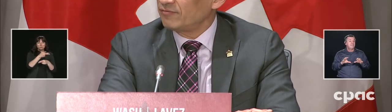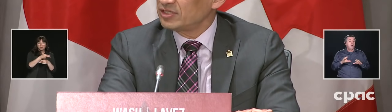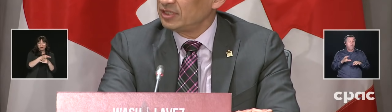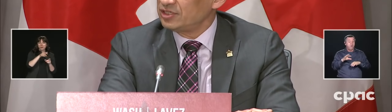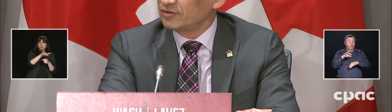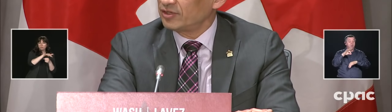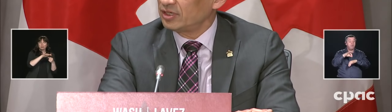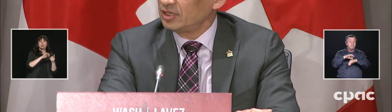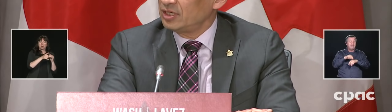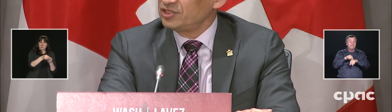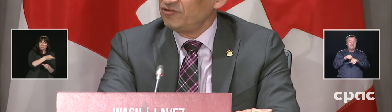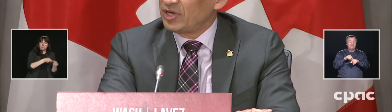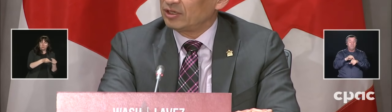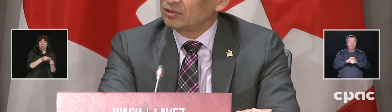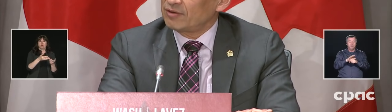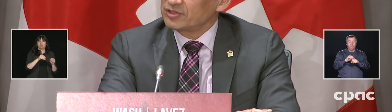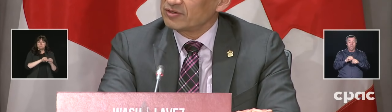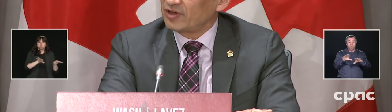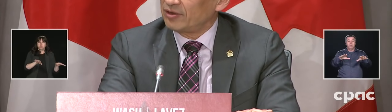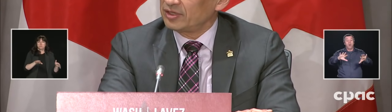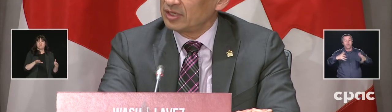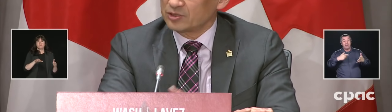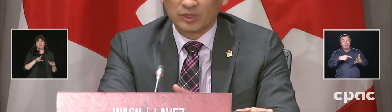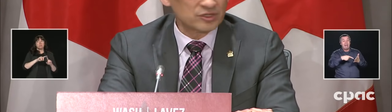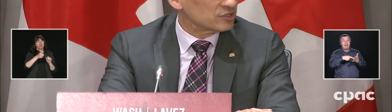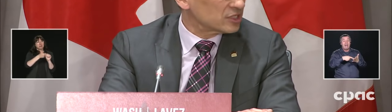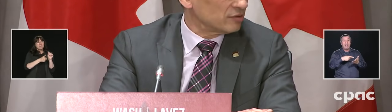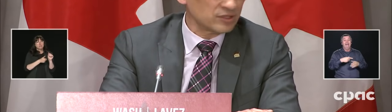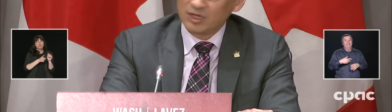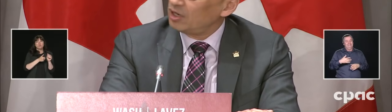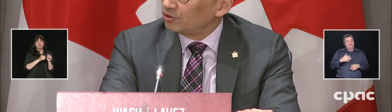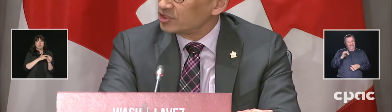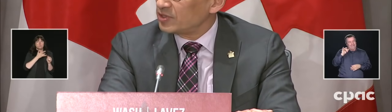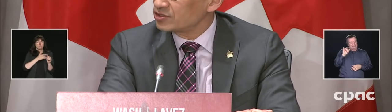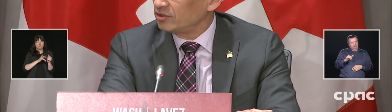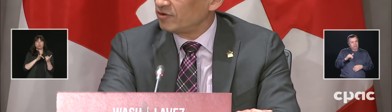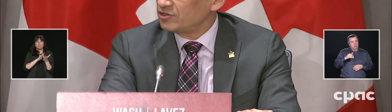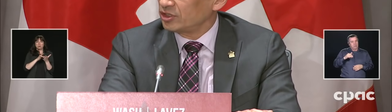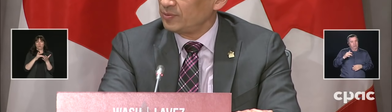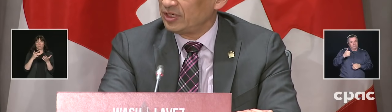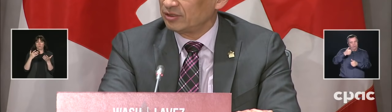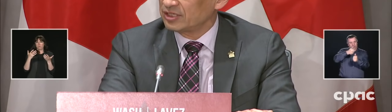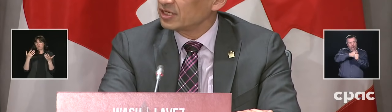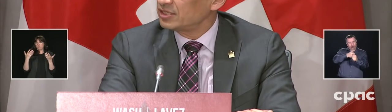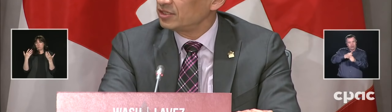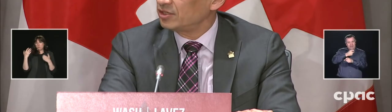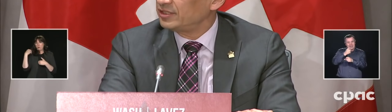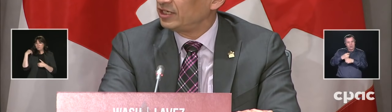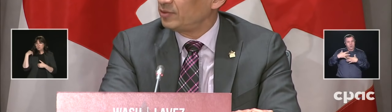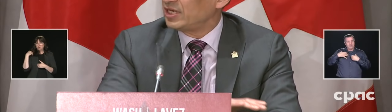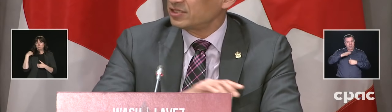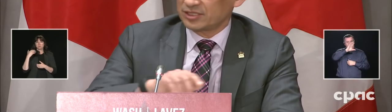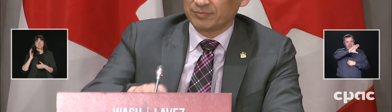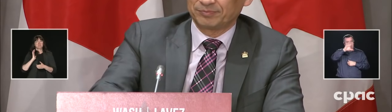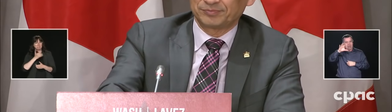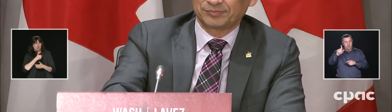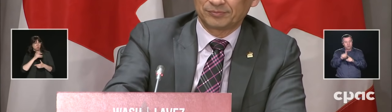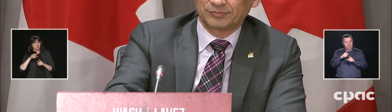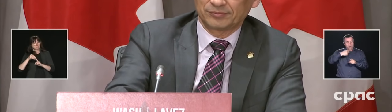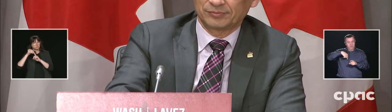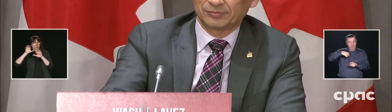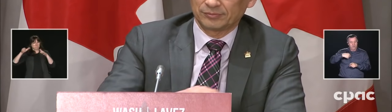considerations that obviously each of the chief medical officers of health, as well as ourselves on our special advisory committee, are discussing on a daily basis.